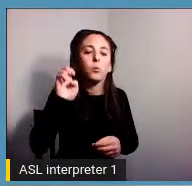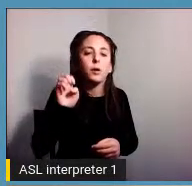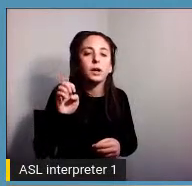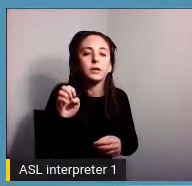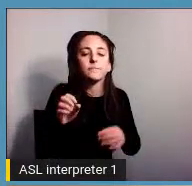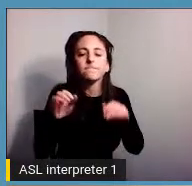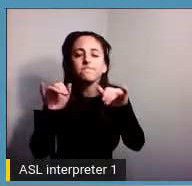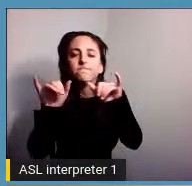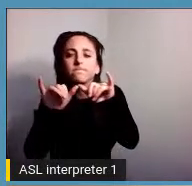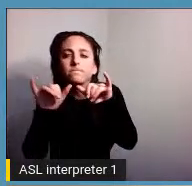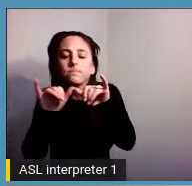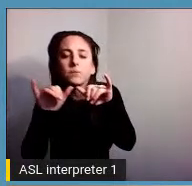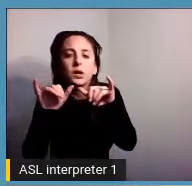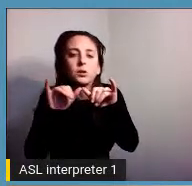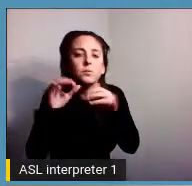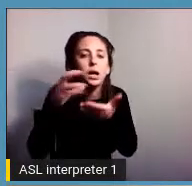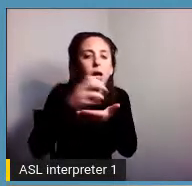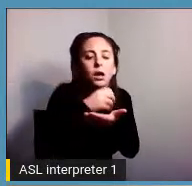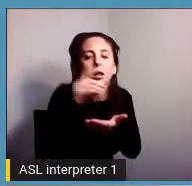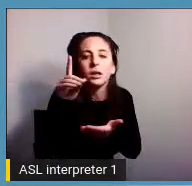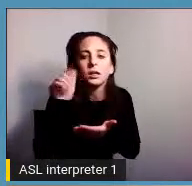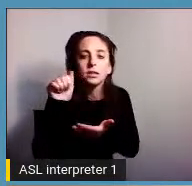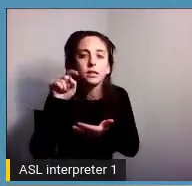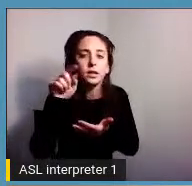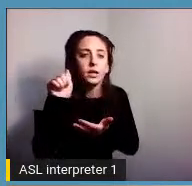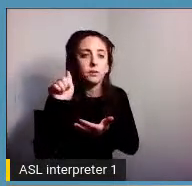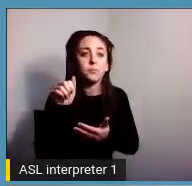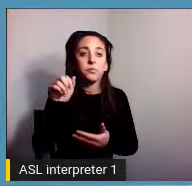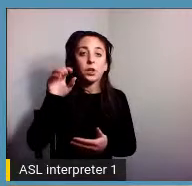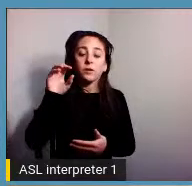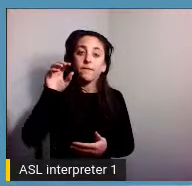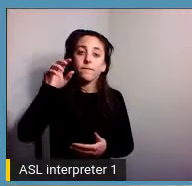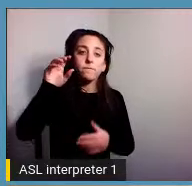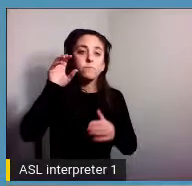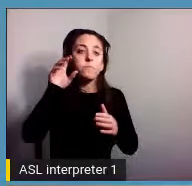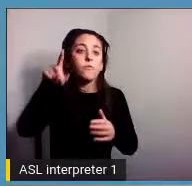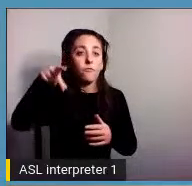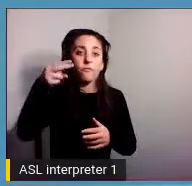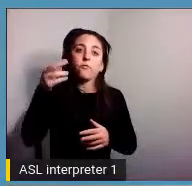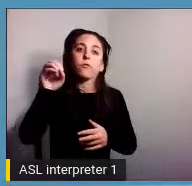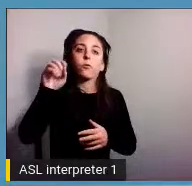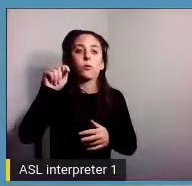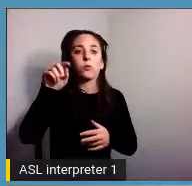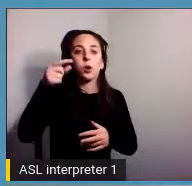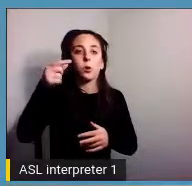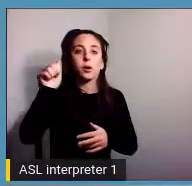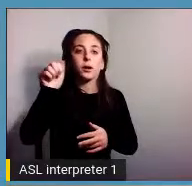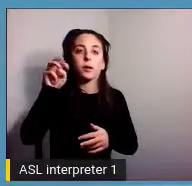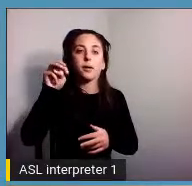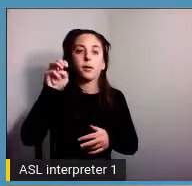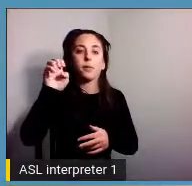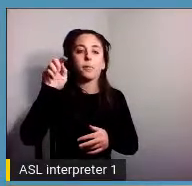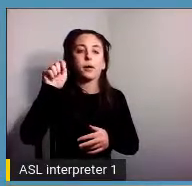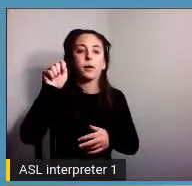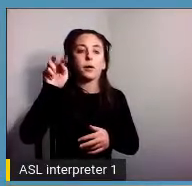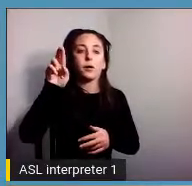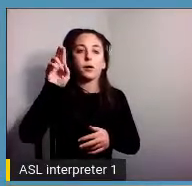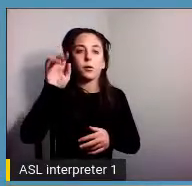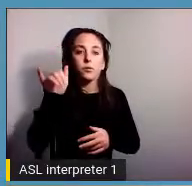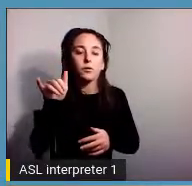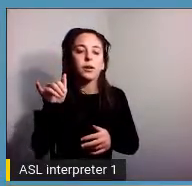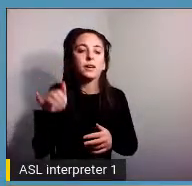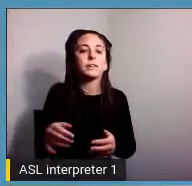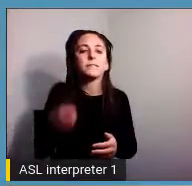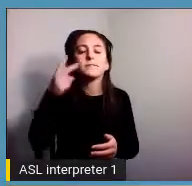data. If I'm doing photogrammetry, the software is actually working on a sub-pixel level to understand how everything aligns and